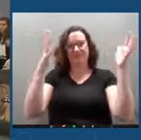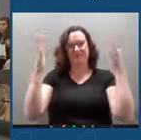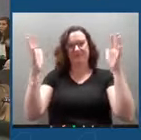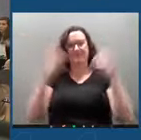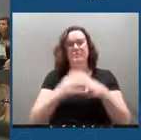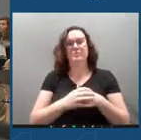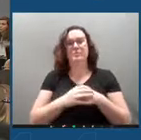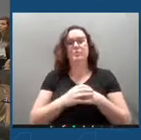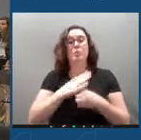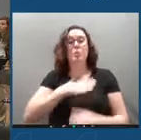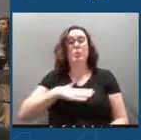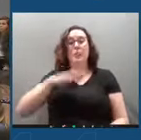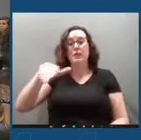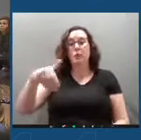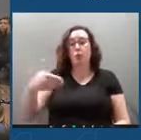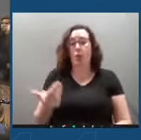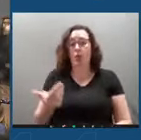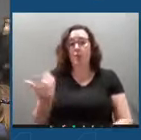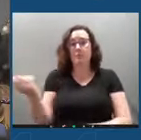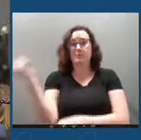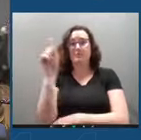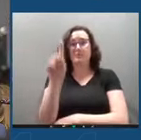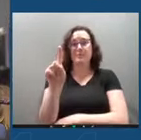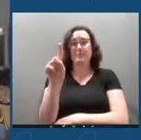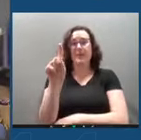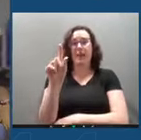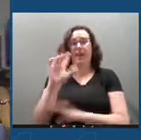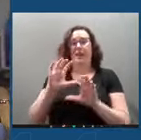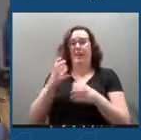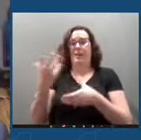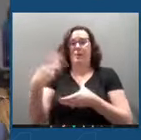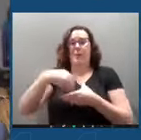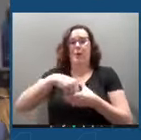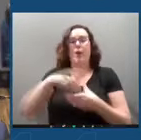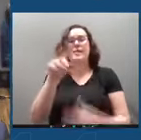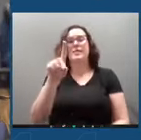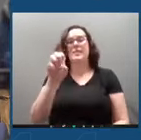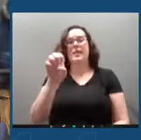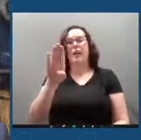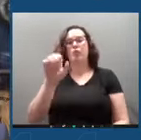Please welcome to the podium Assemblymember Deborah Glick.